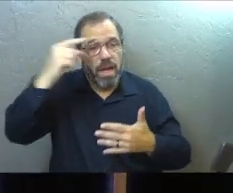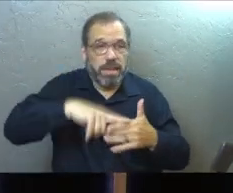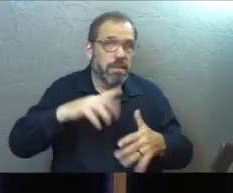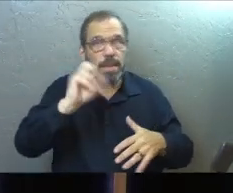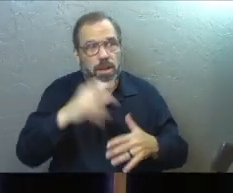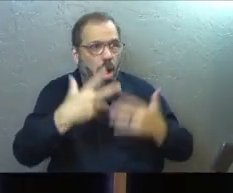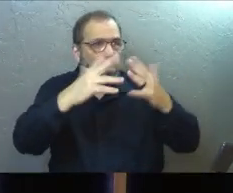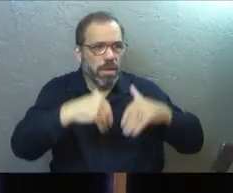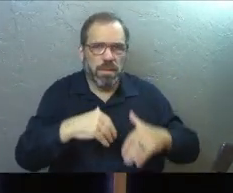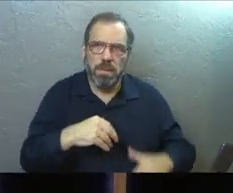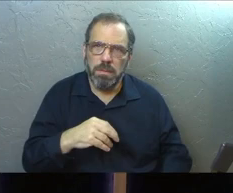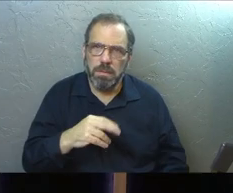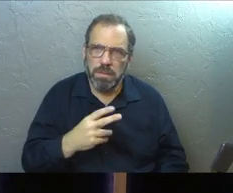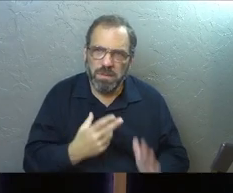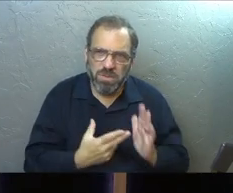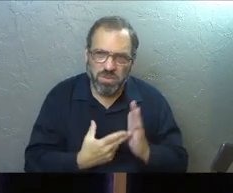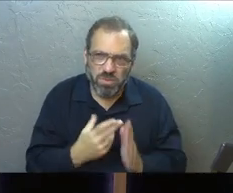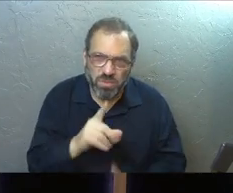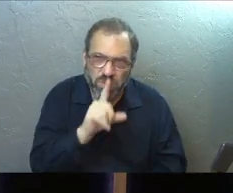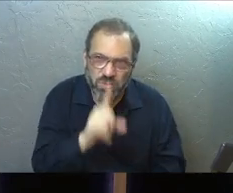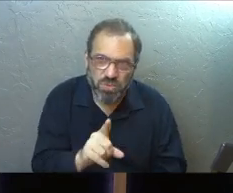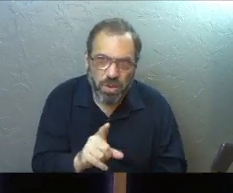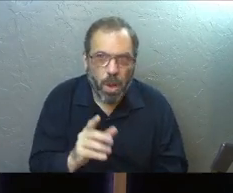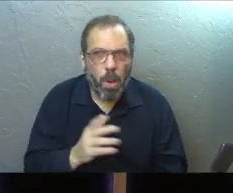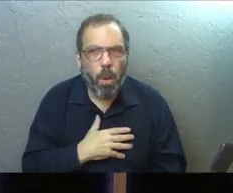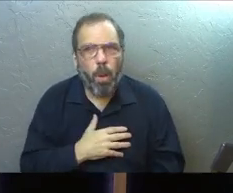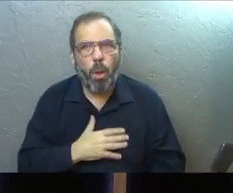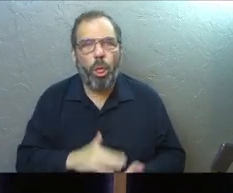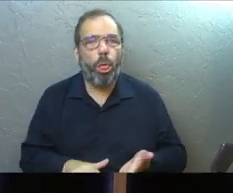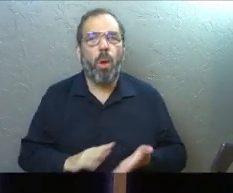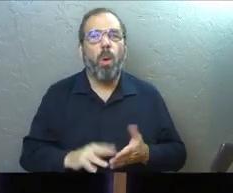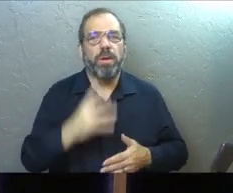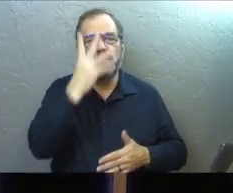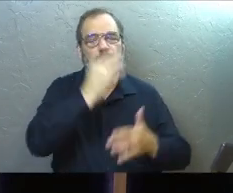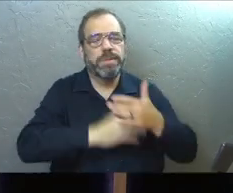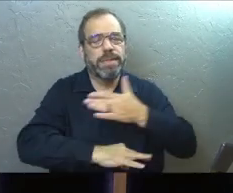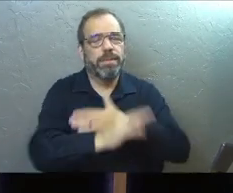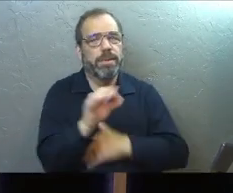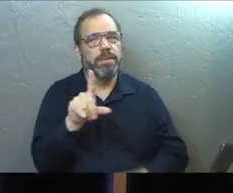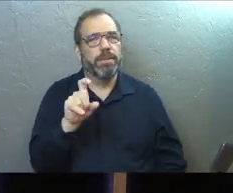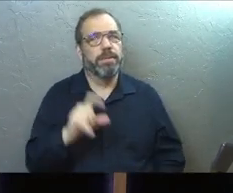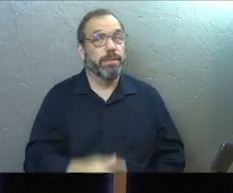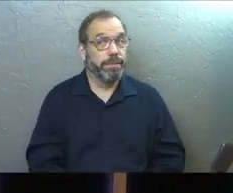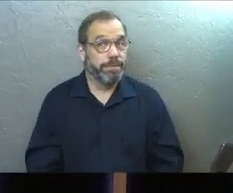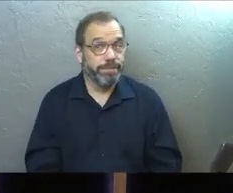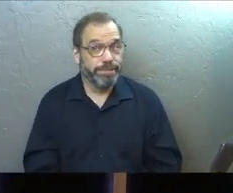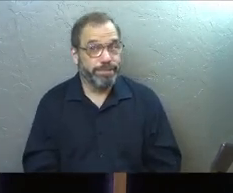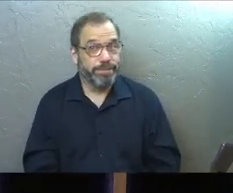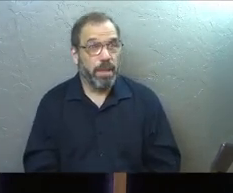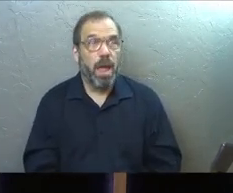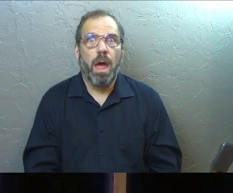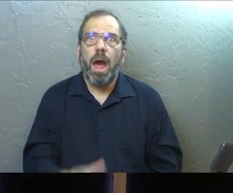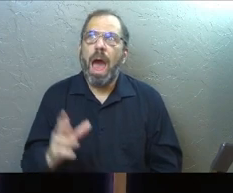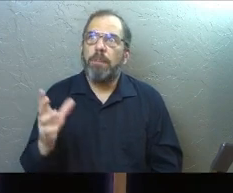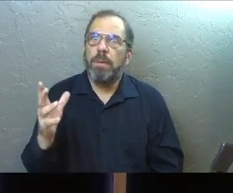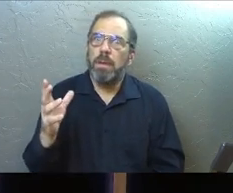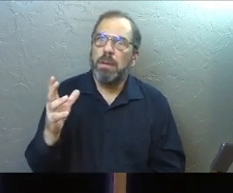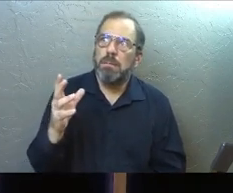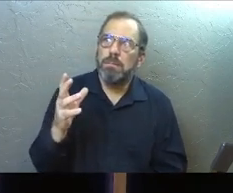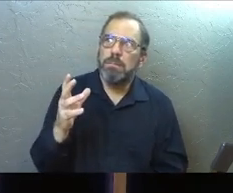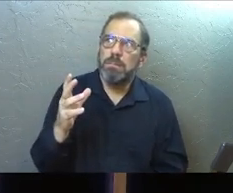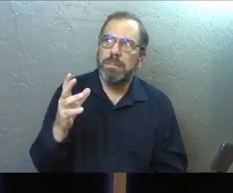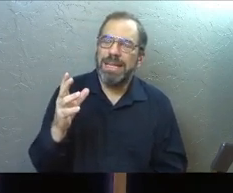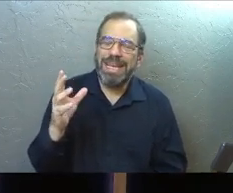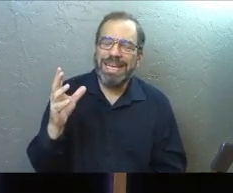on the way. Is that true? Or did you just sleep through the alarm clock? That sounds innocuous,